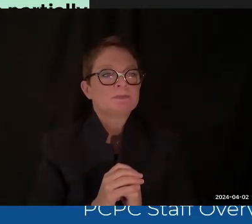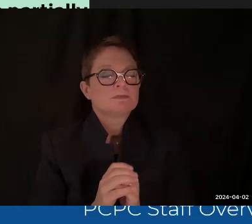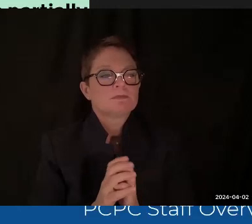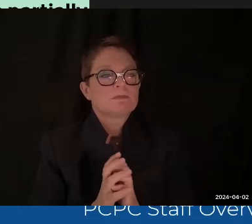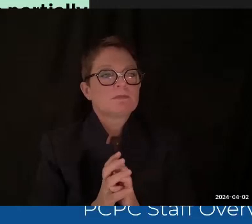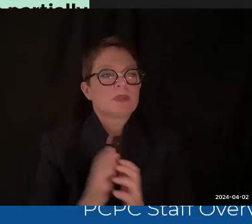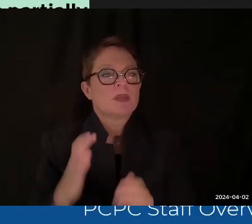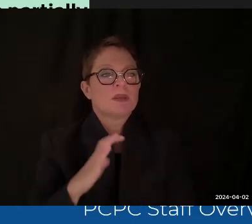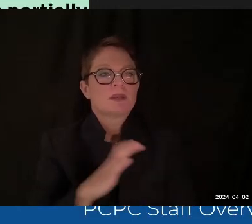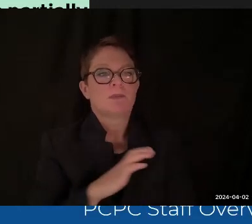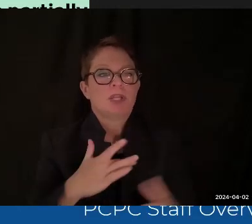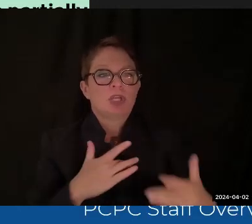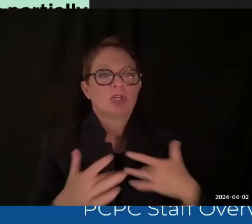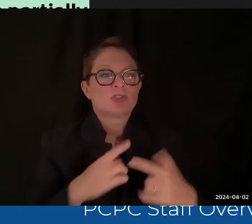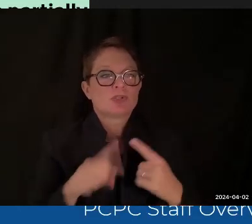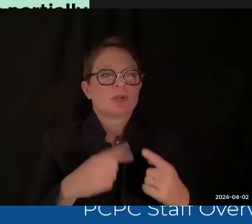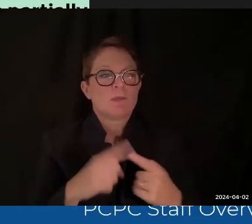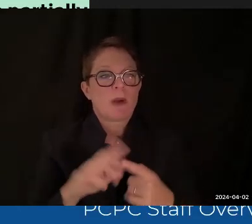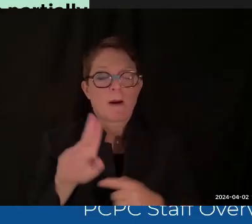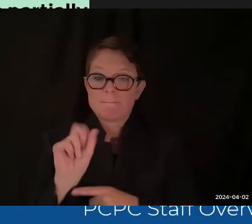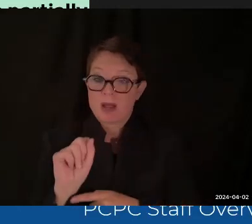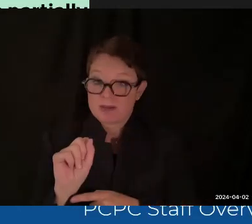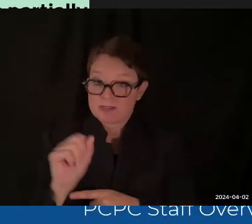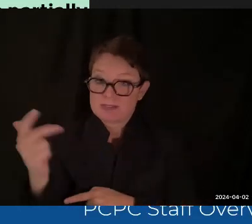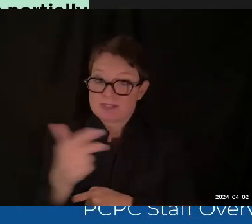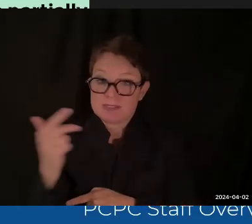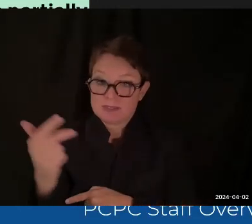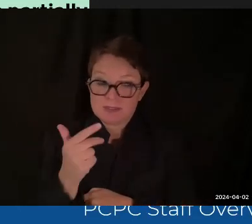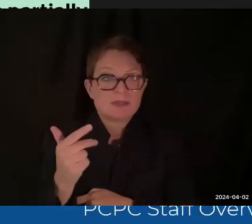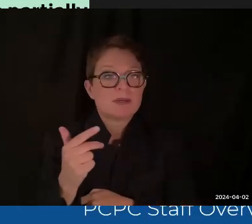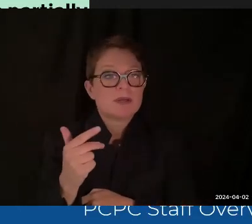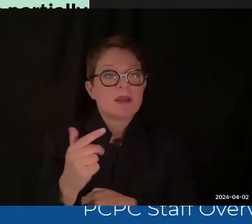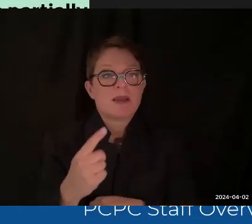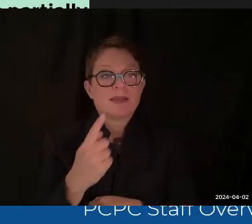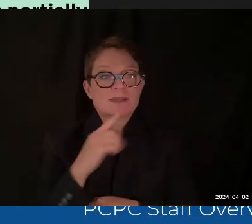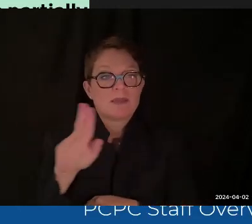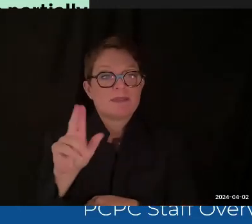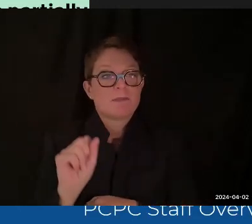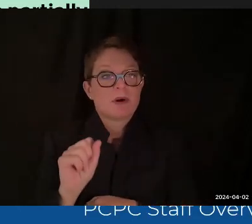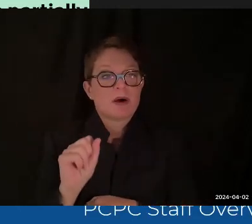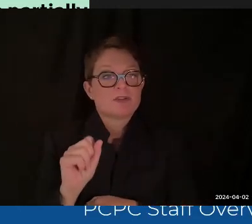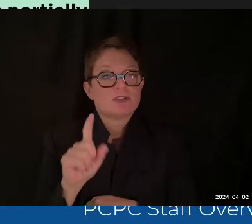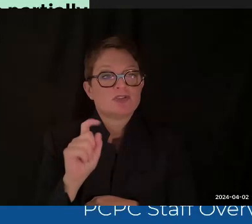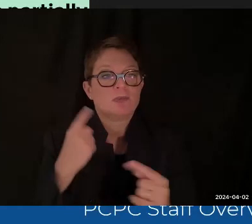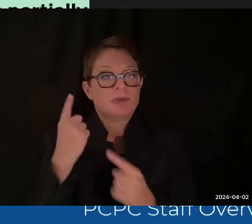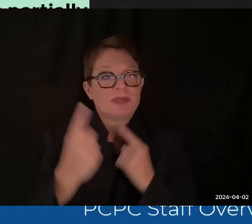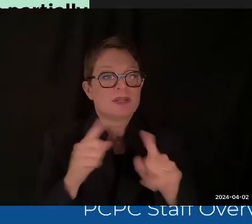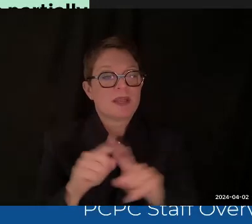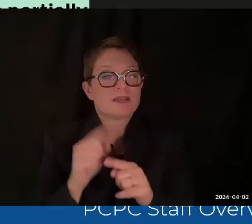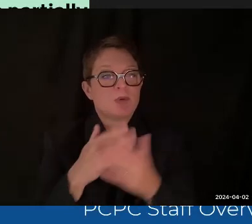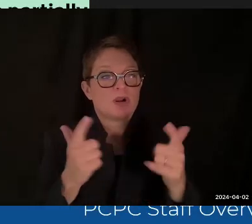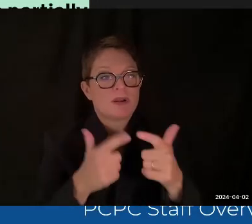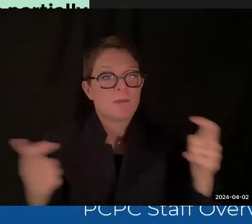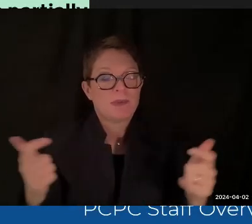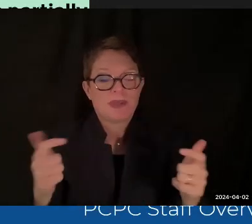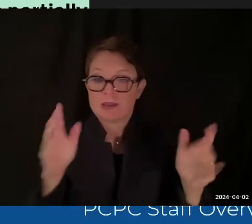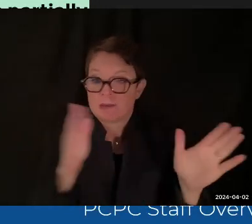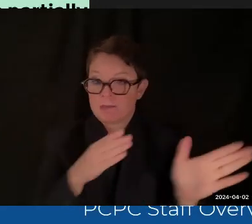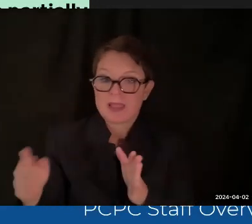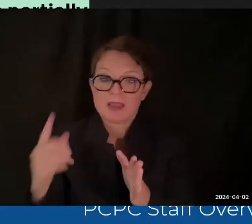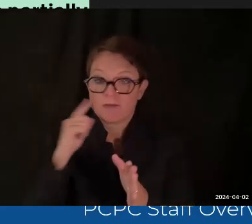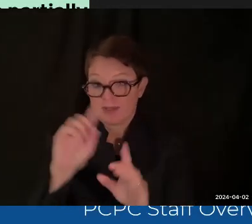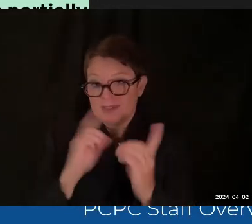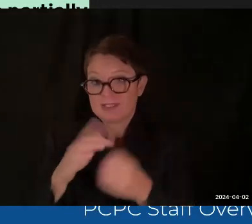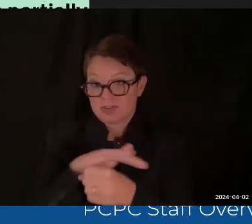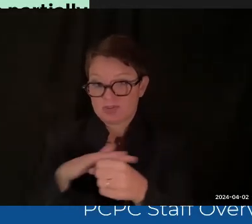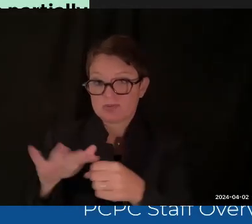The committee had concerns over bus transit and noted that bus transit should be considered as part of a larger master plan for this